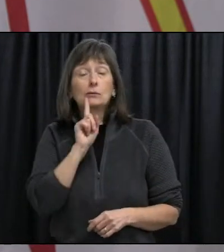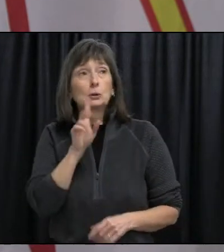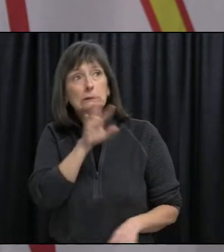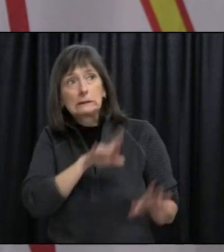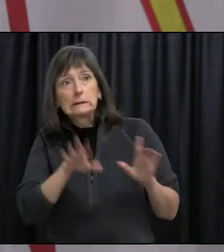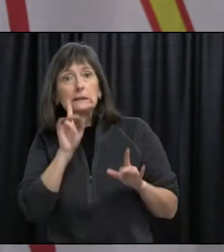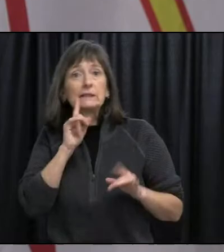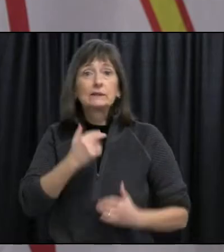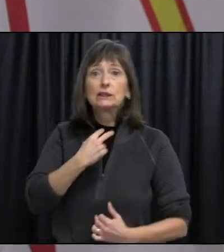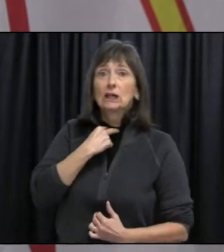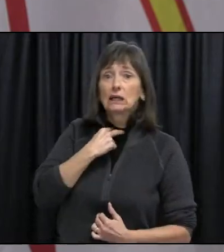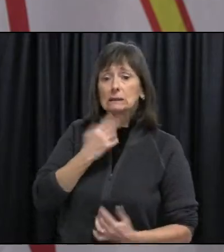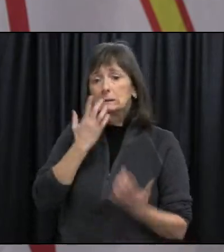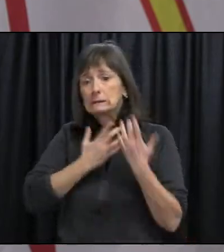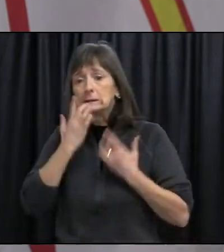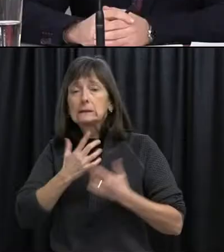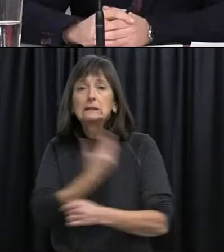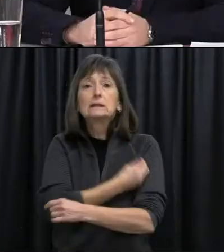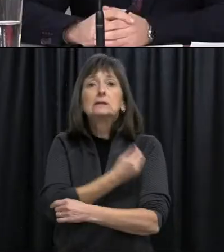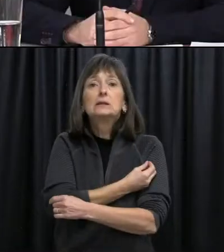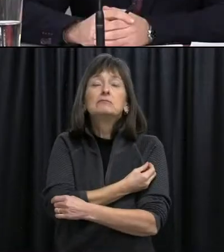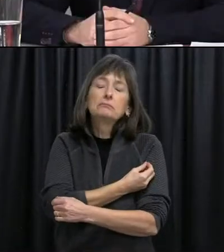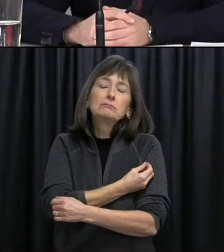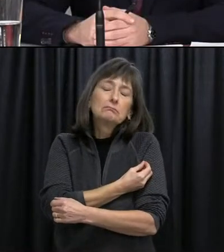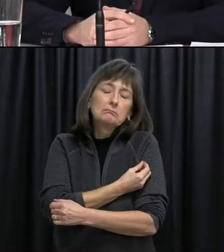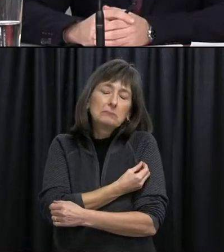in a situation. Excuse me.